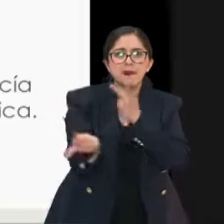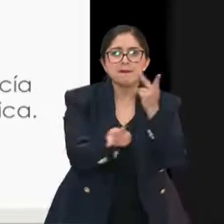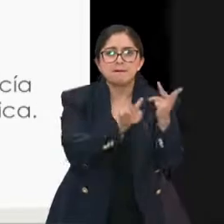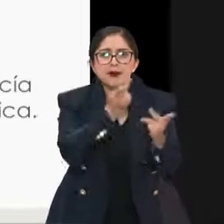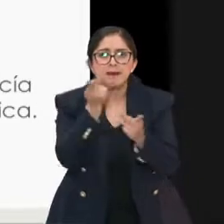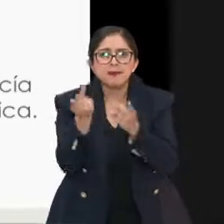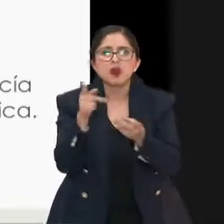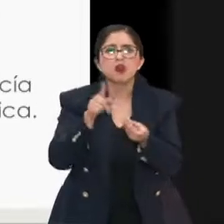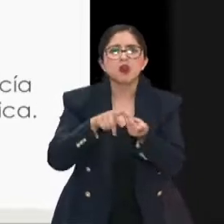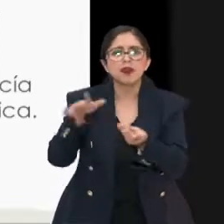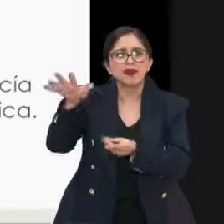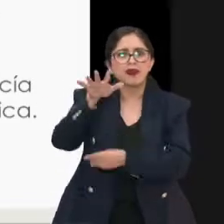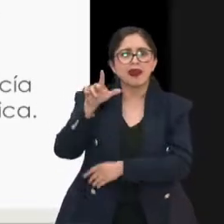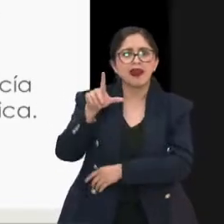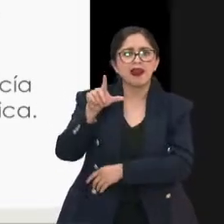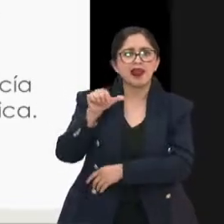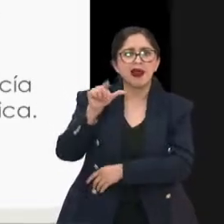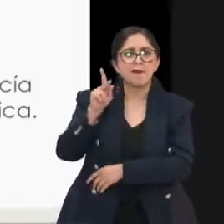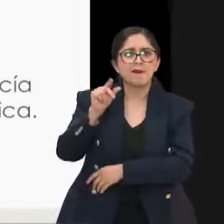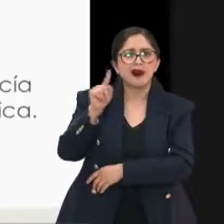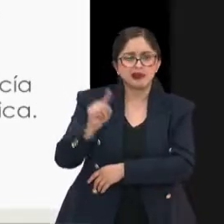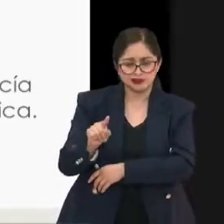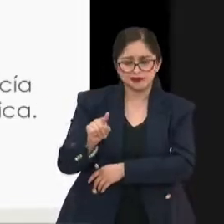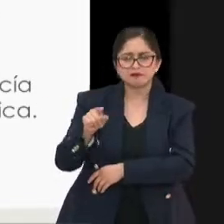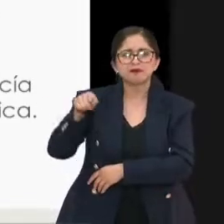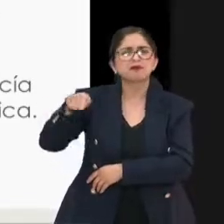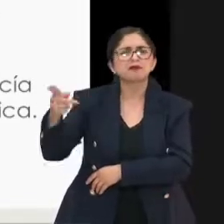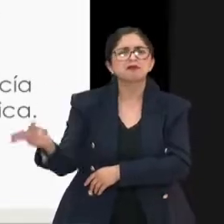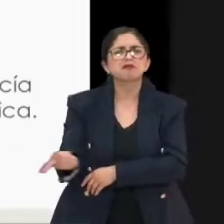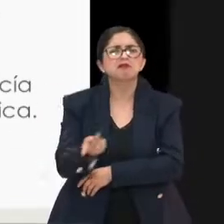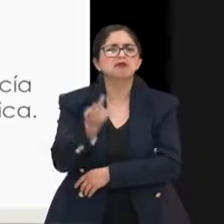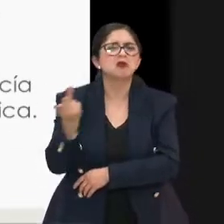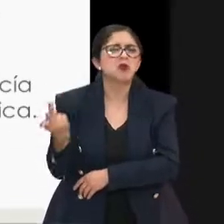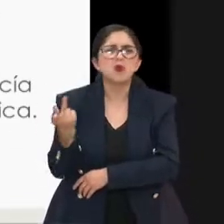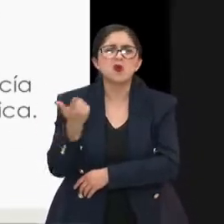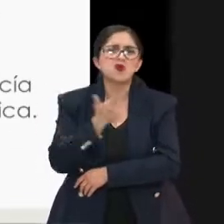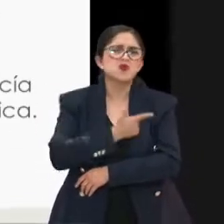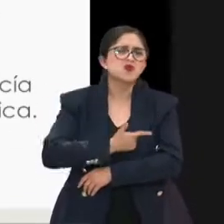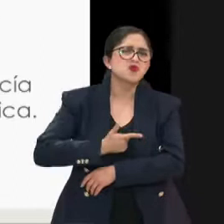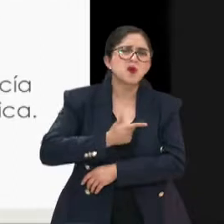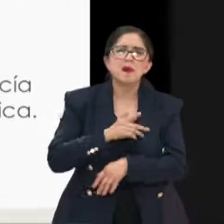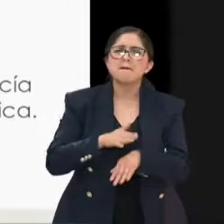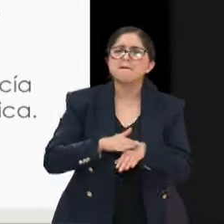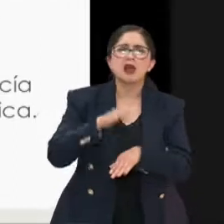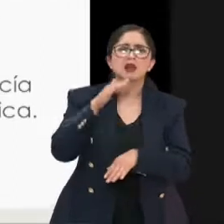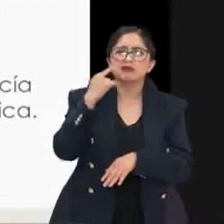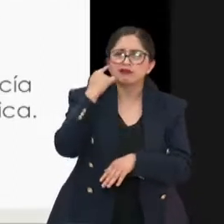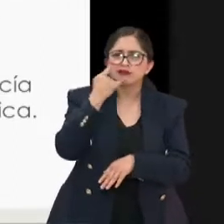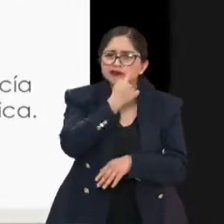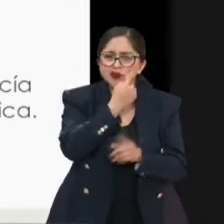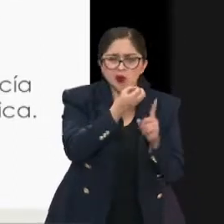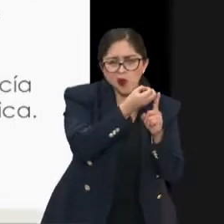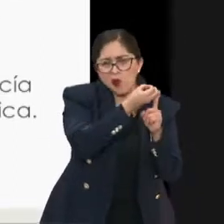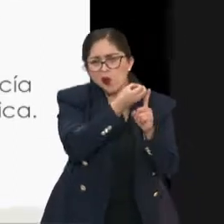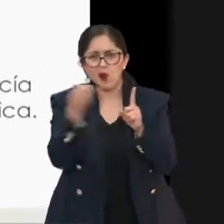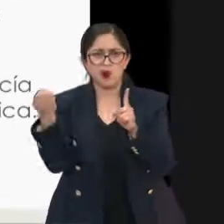survey to people from La Paz to state out which is their preference in the way that they